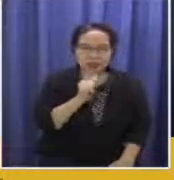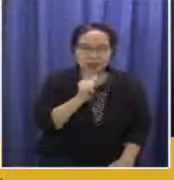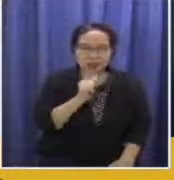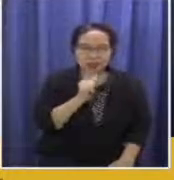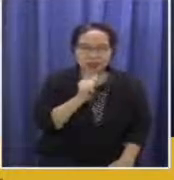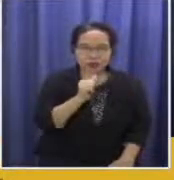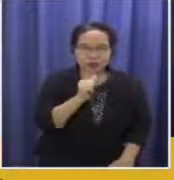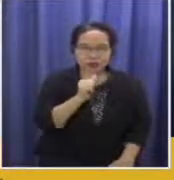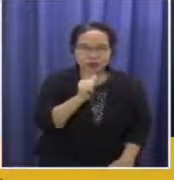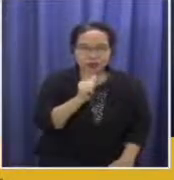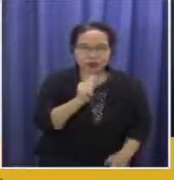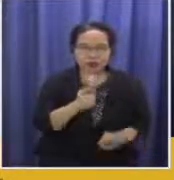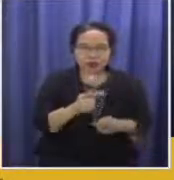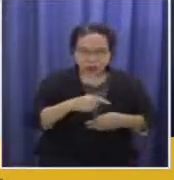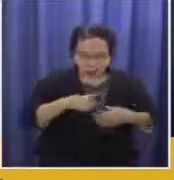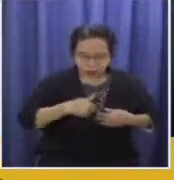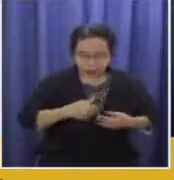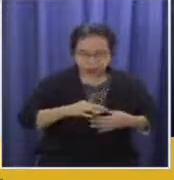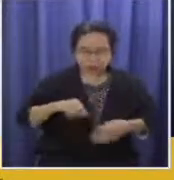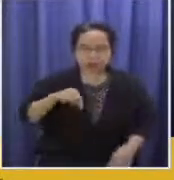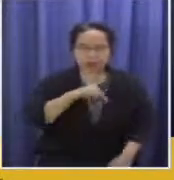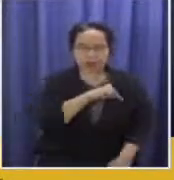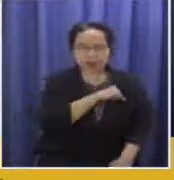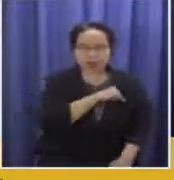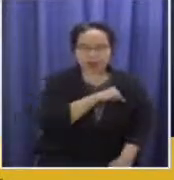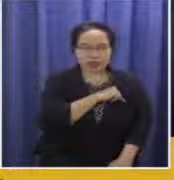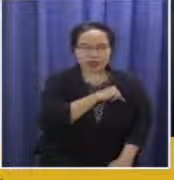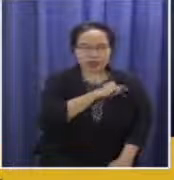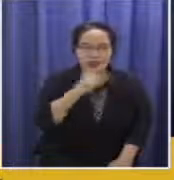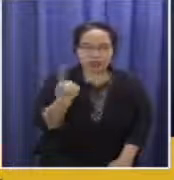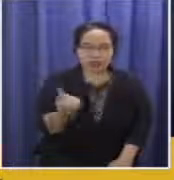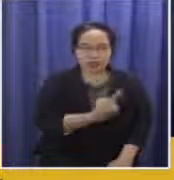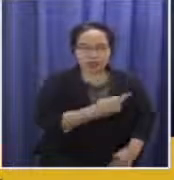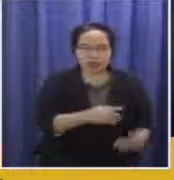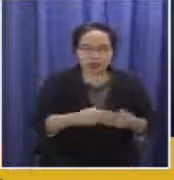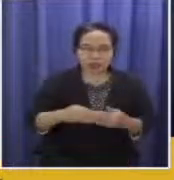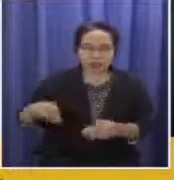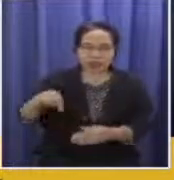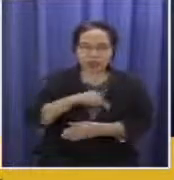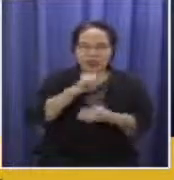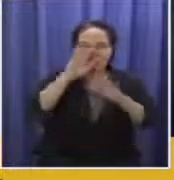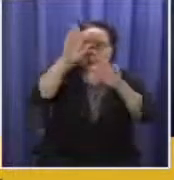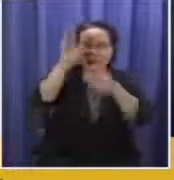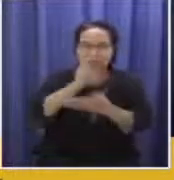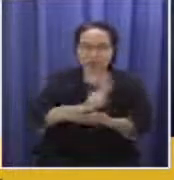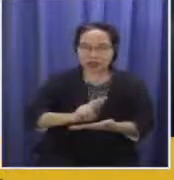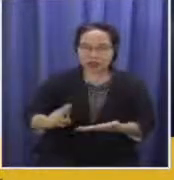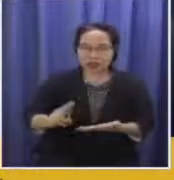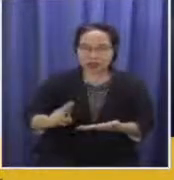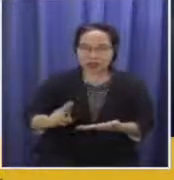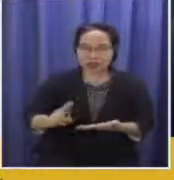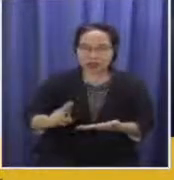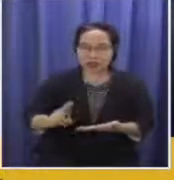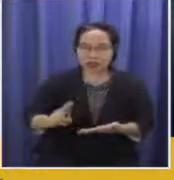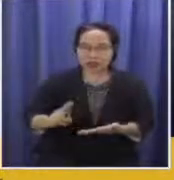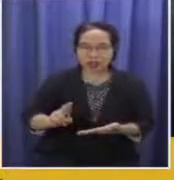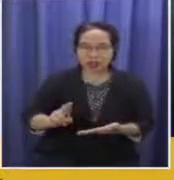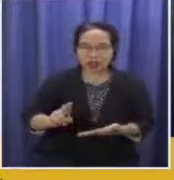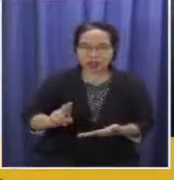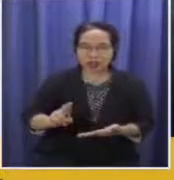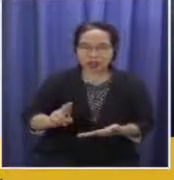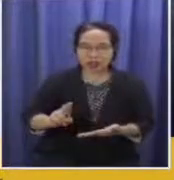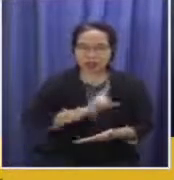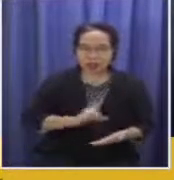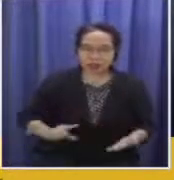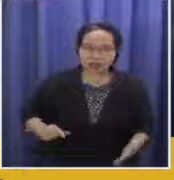Please do not get weary of us. Always lead us to your righteousness.